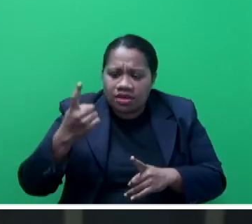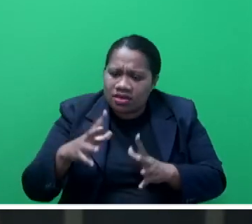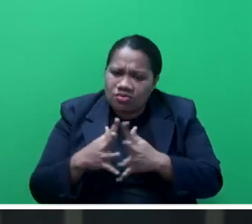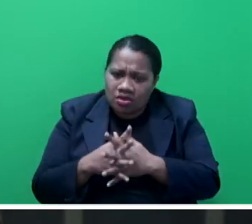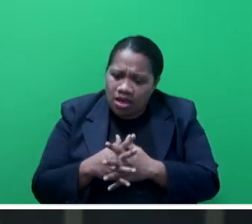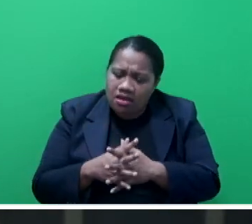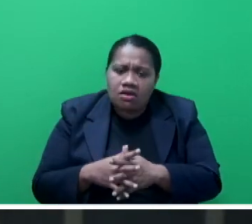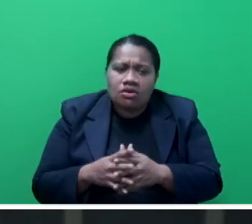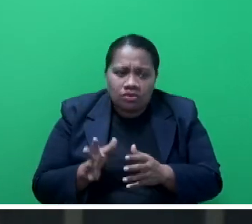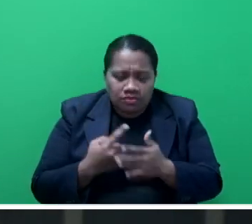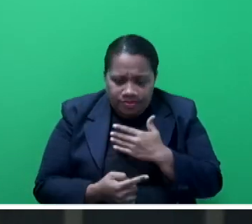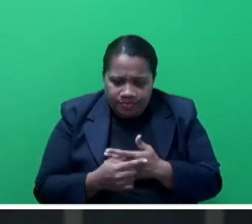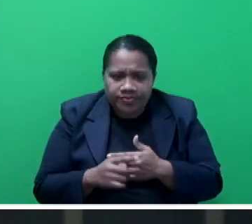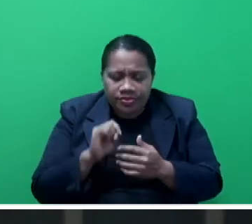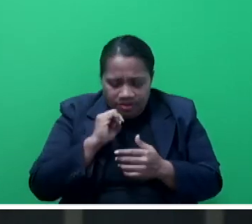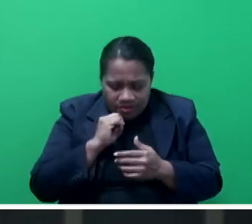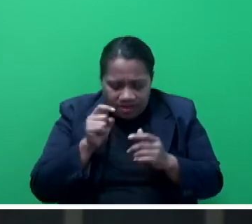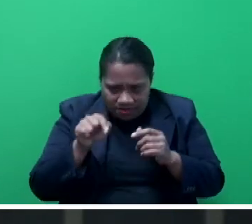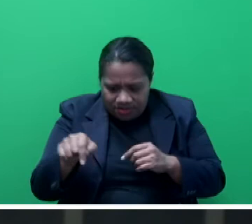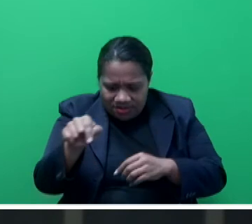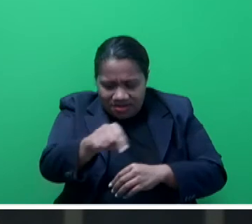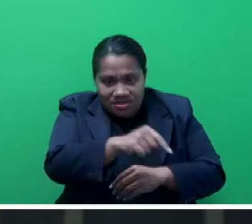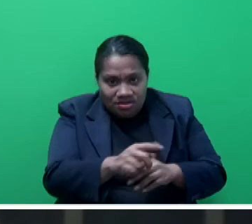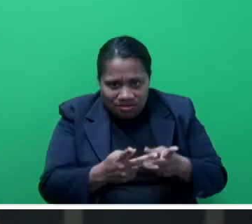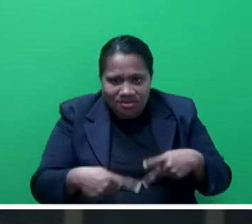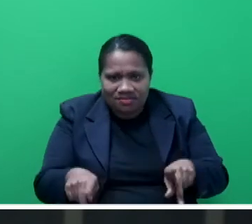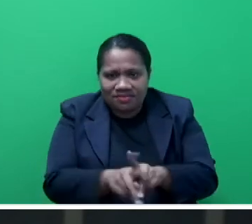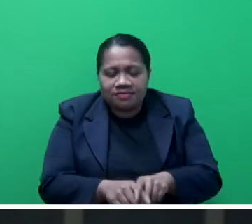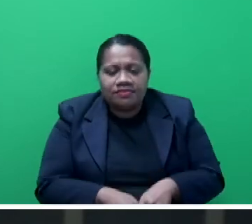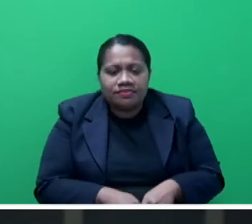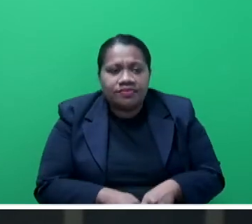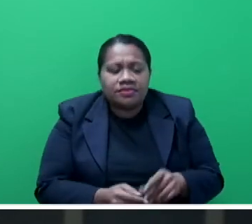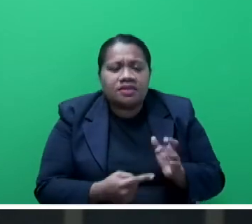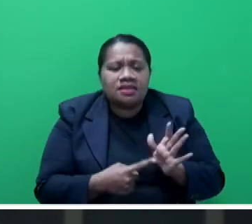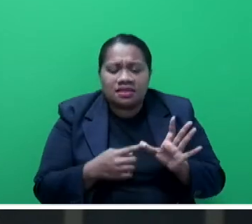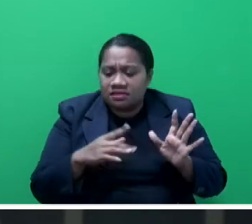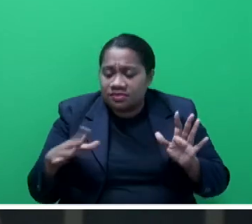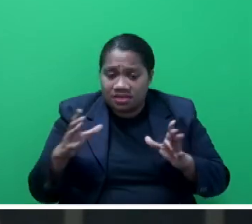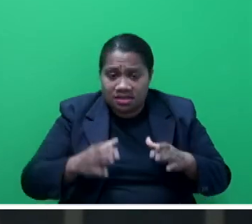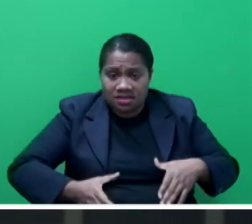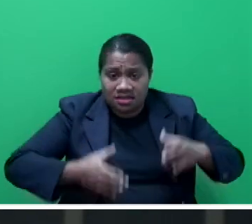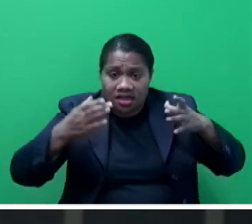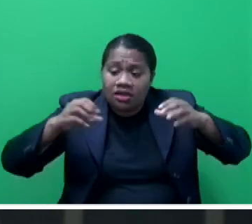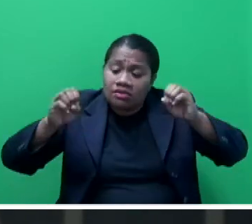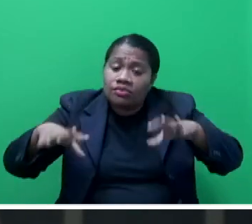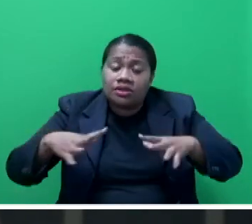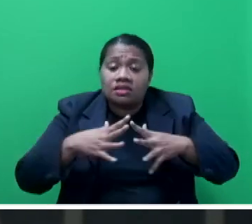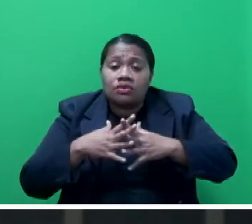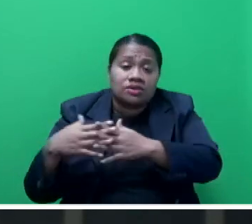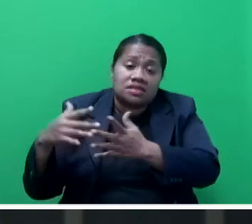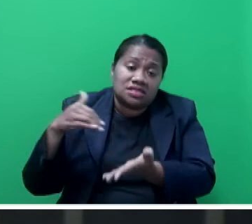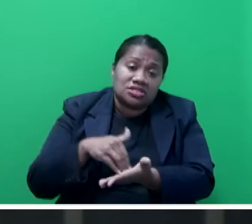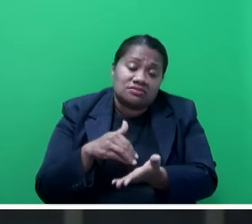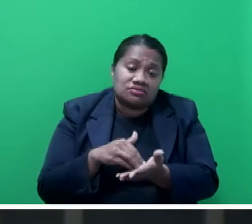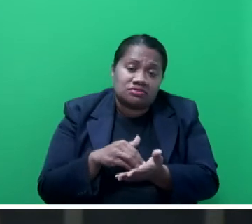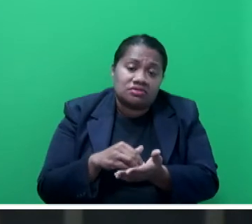the reticulation gaps in these regions. Moreover, Tasman tanks are constructed in the western and central regions to